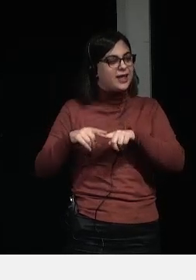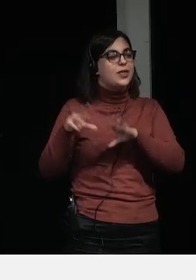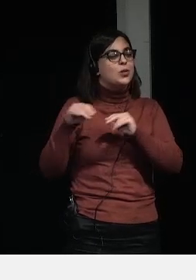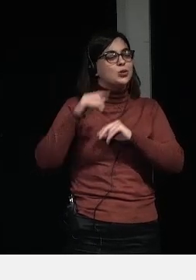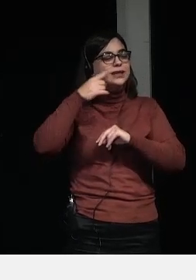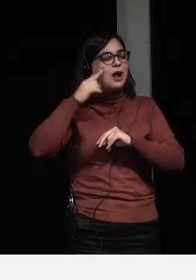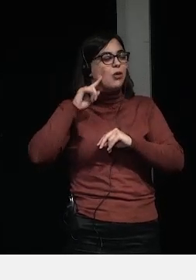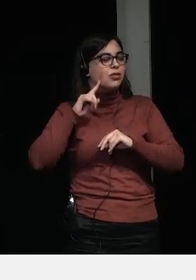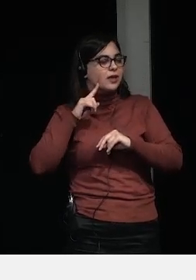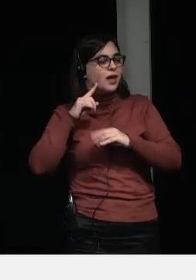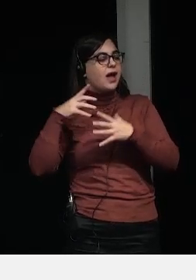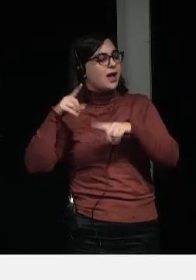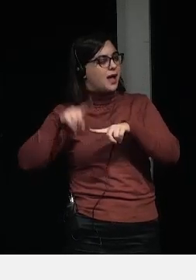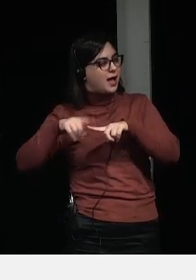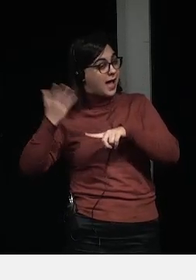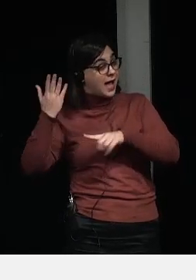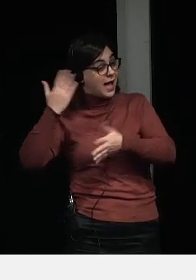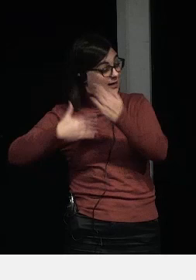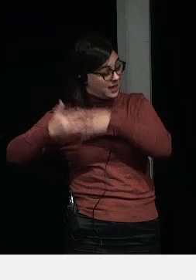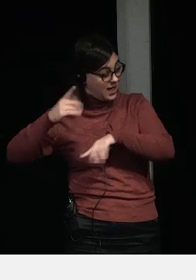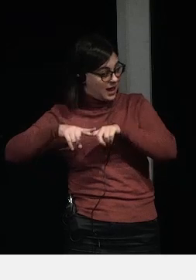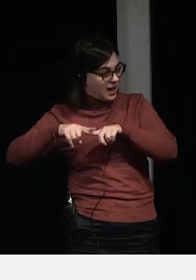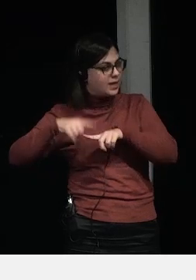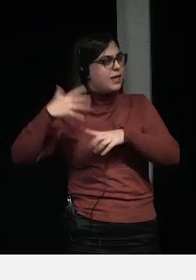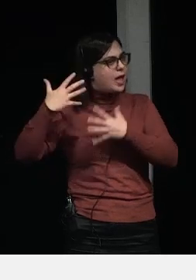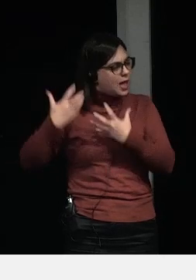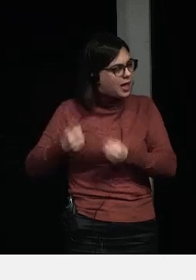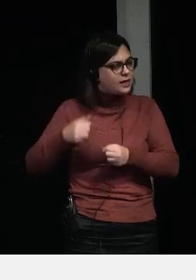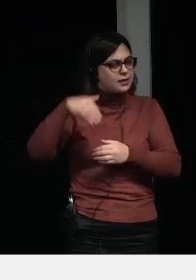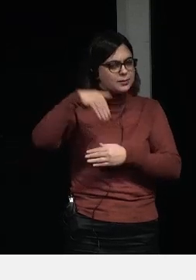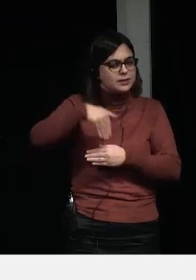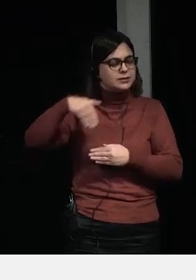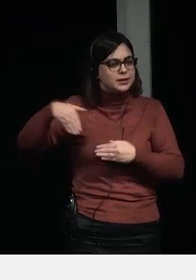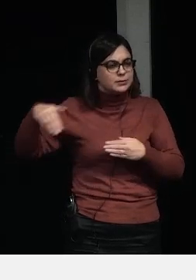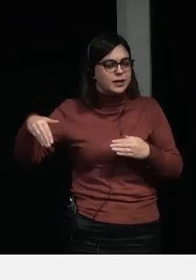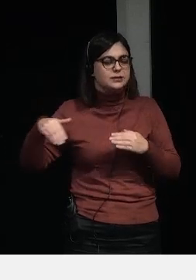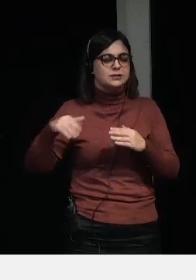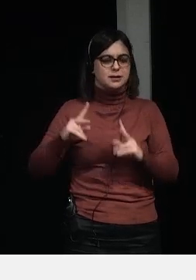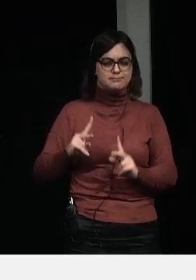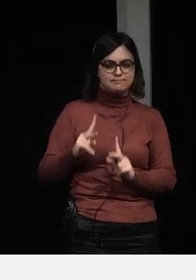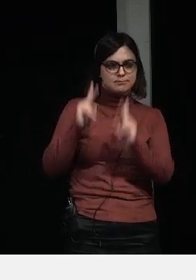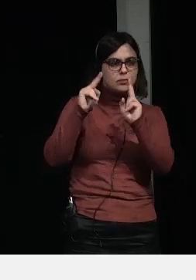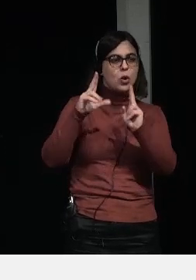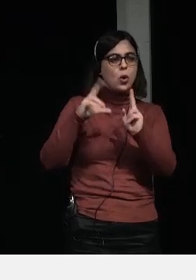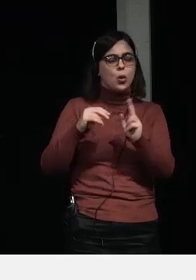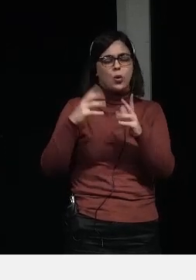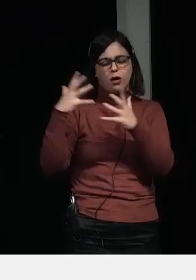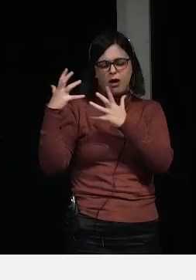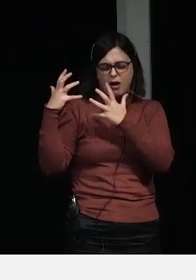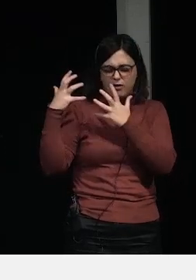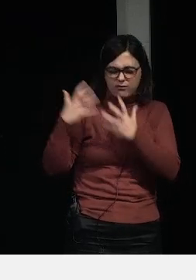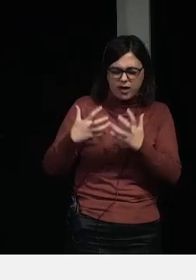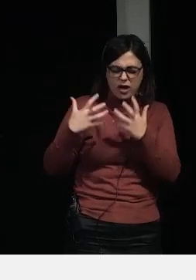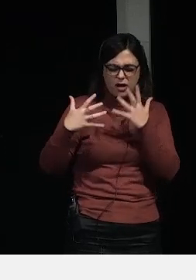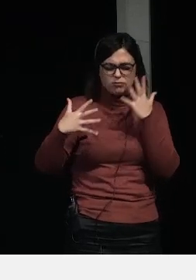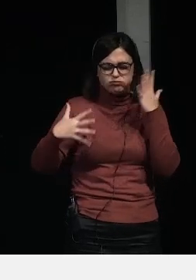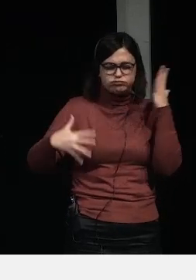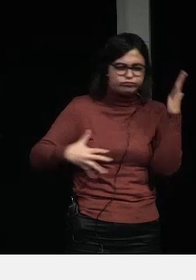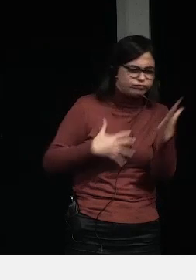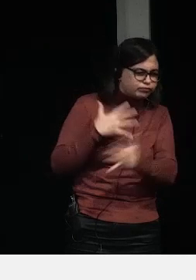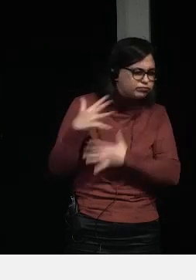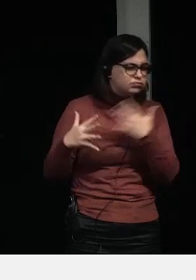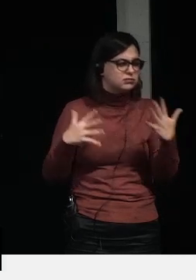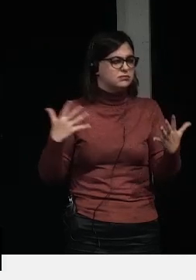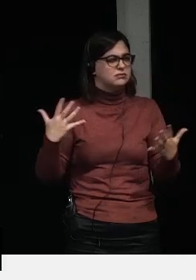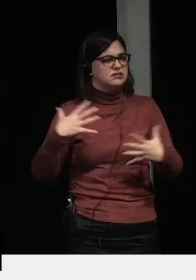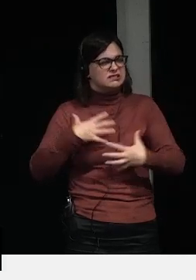recognize damage and guilt. Five, finally, it was necessary to host works of art that could open a dialogue